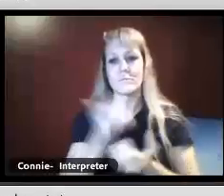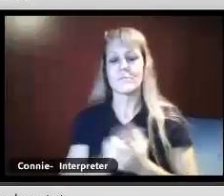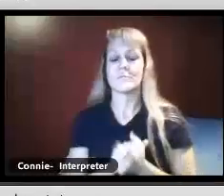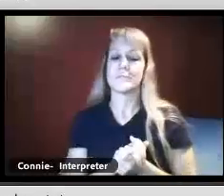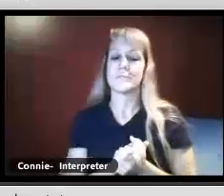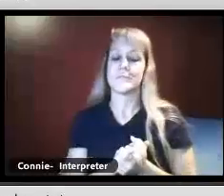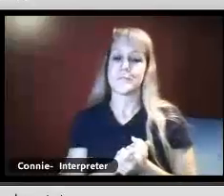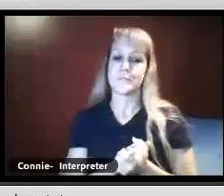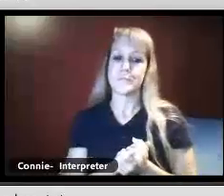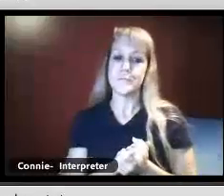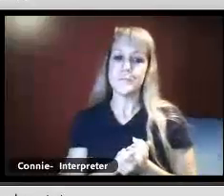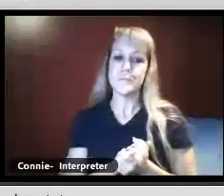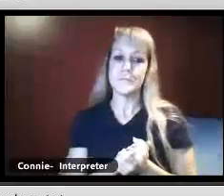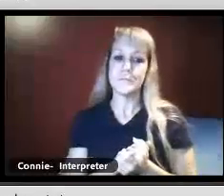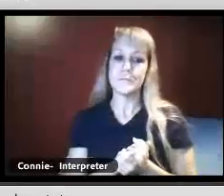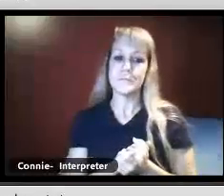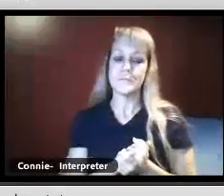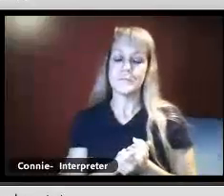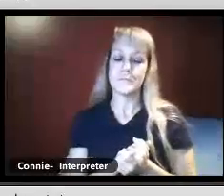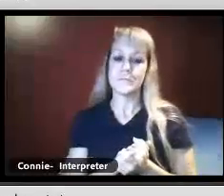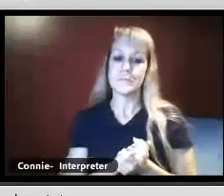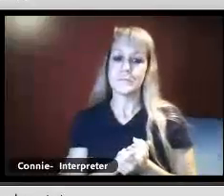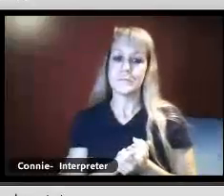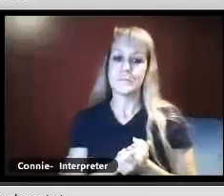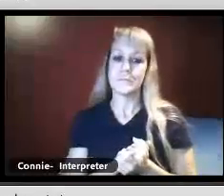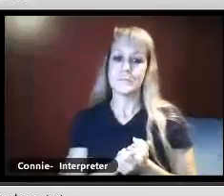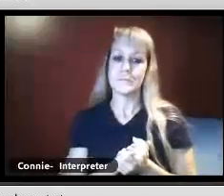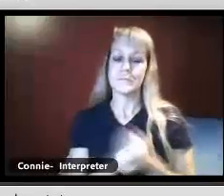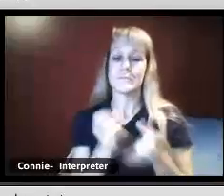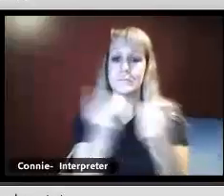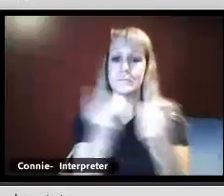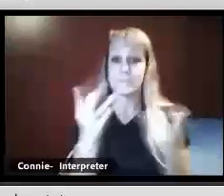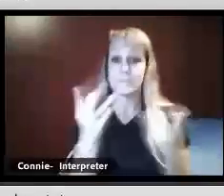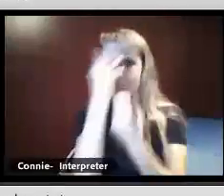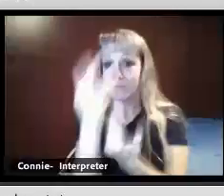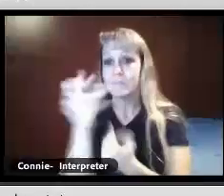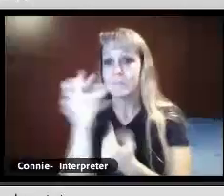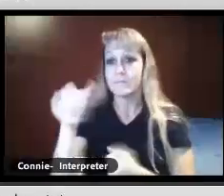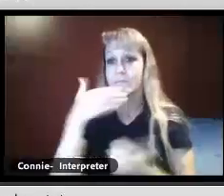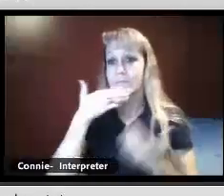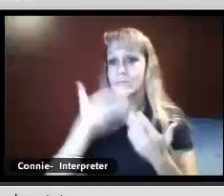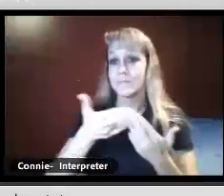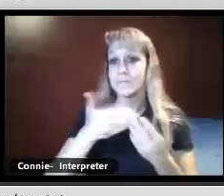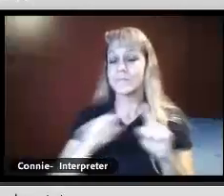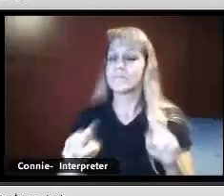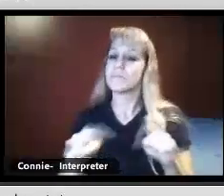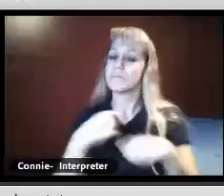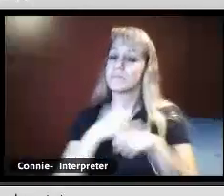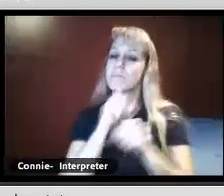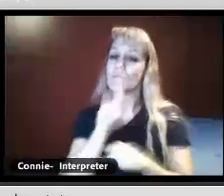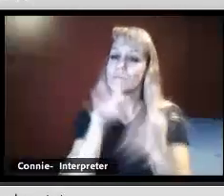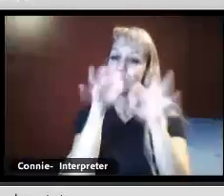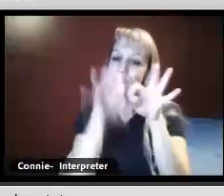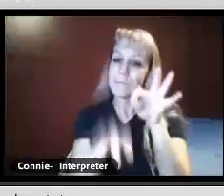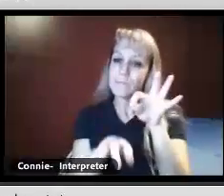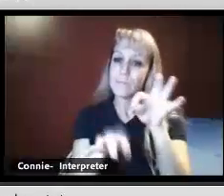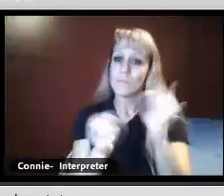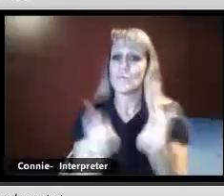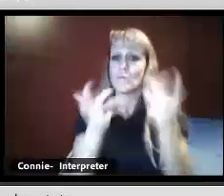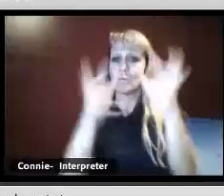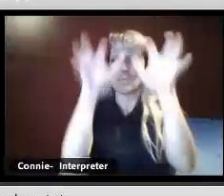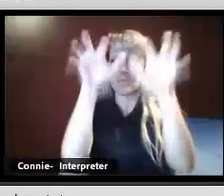which is well, always a great plus for me, because too much material on a website